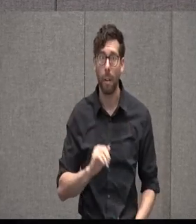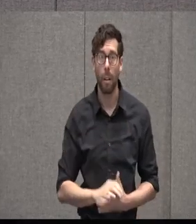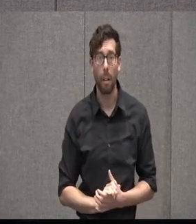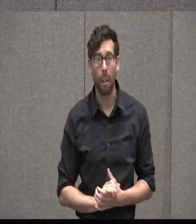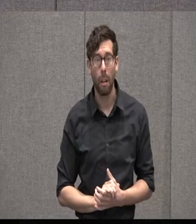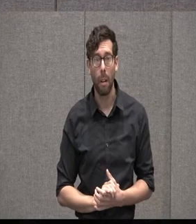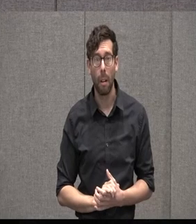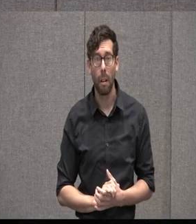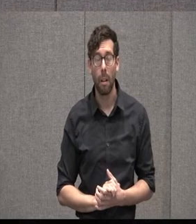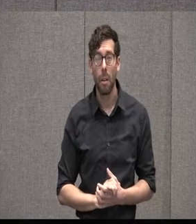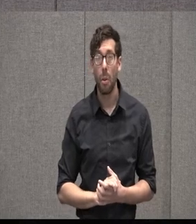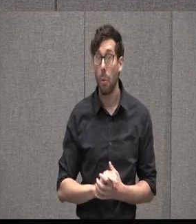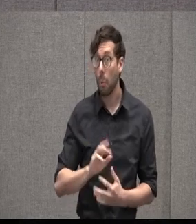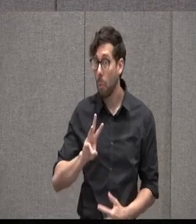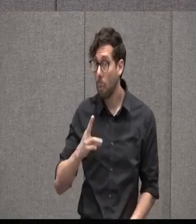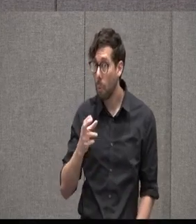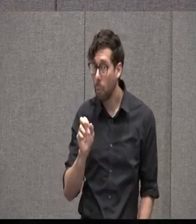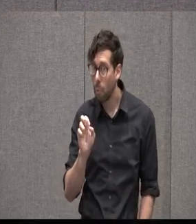How about when?